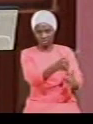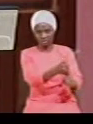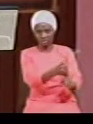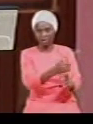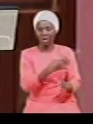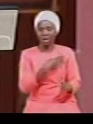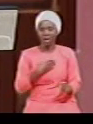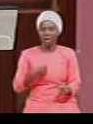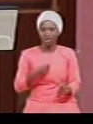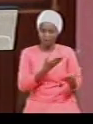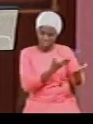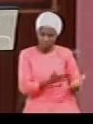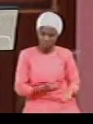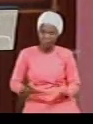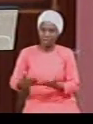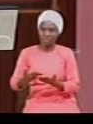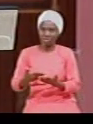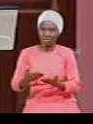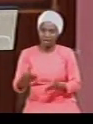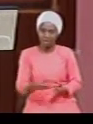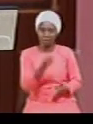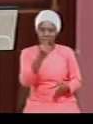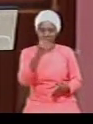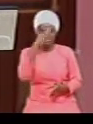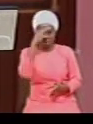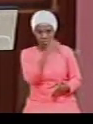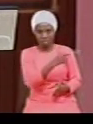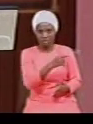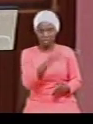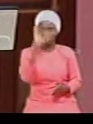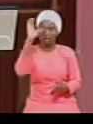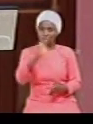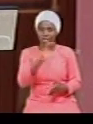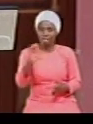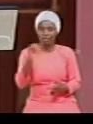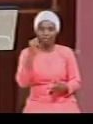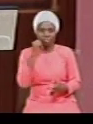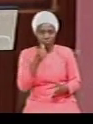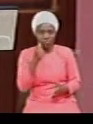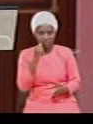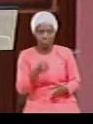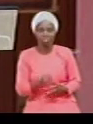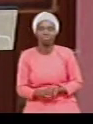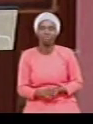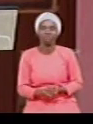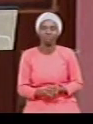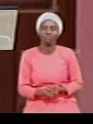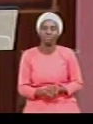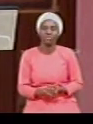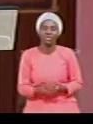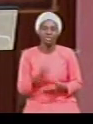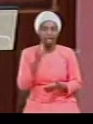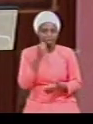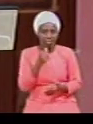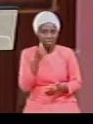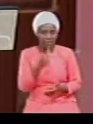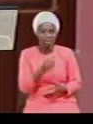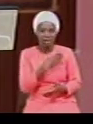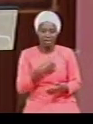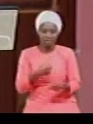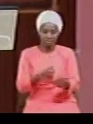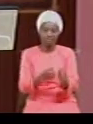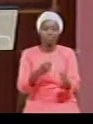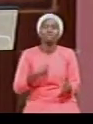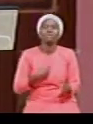and take up his cross daily. Take up his cross daily and follow me.